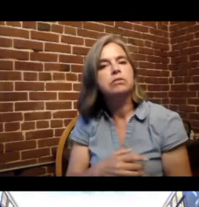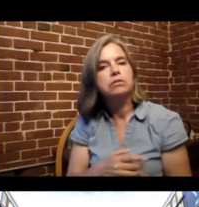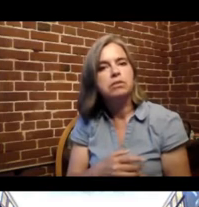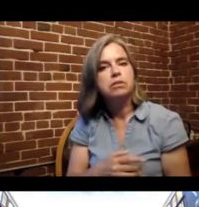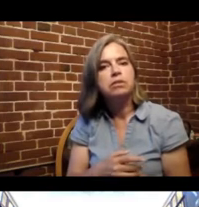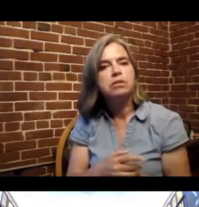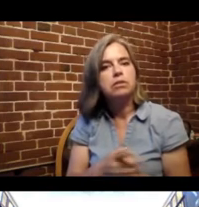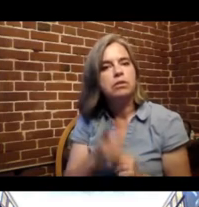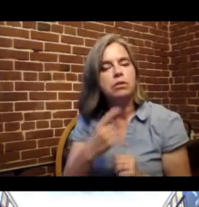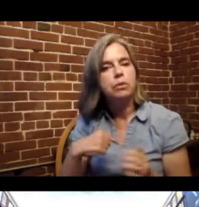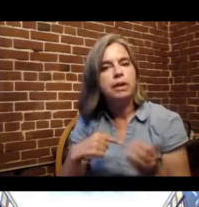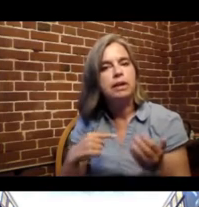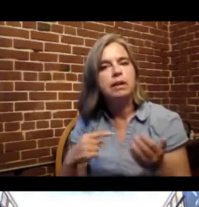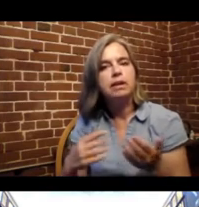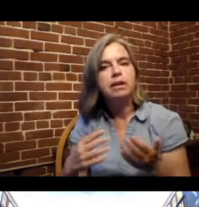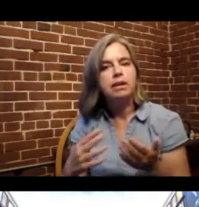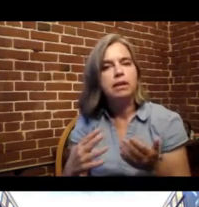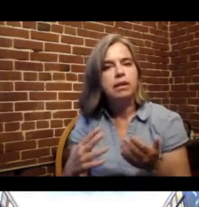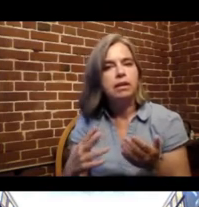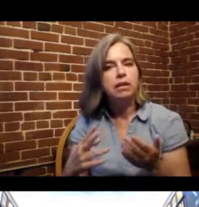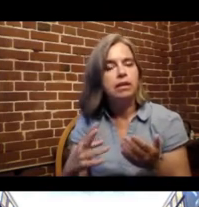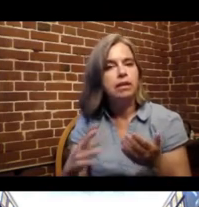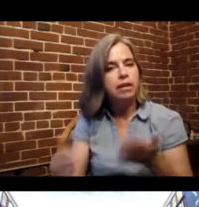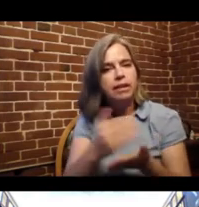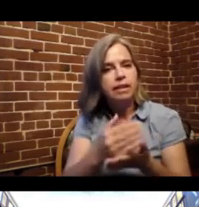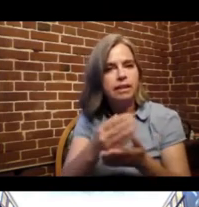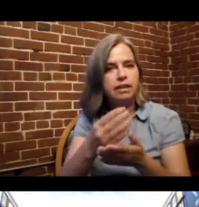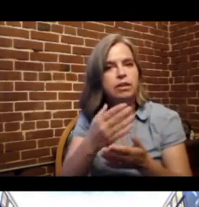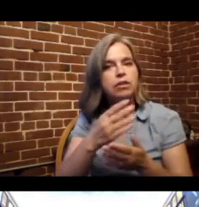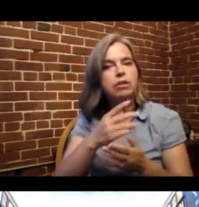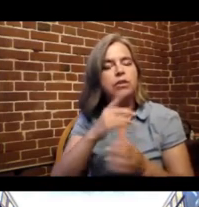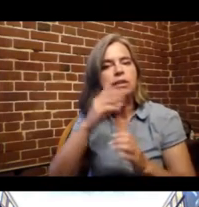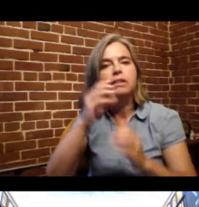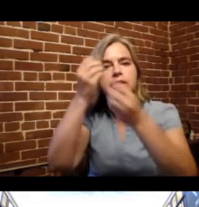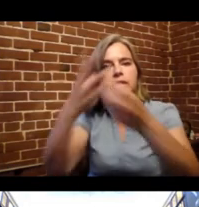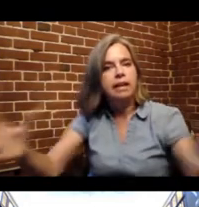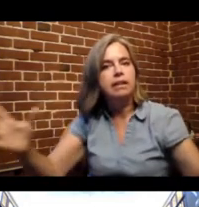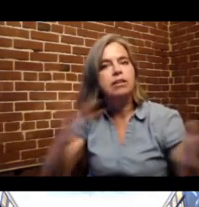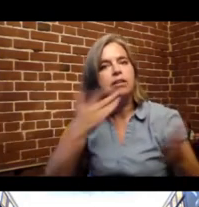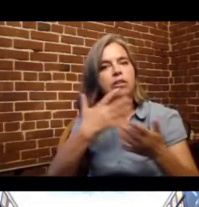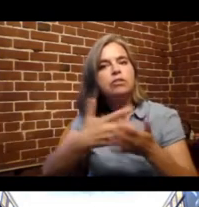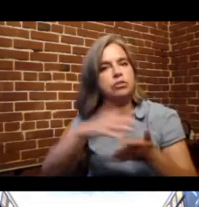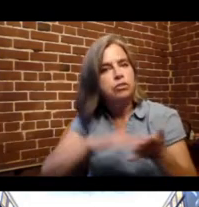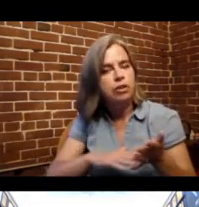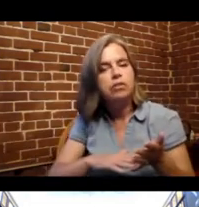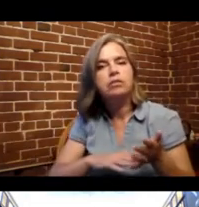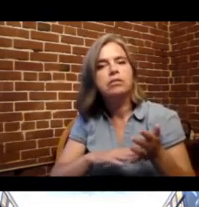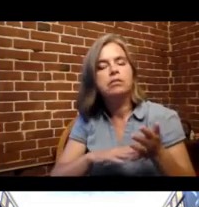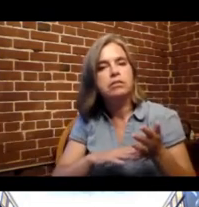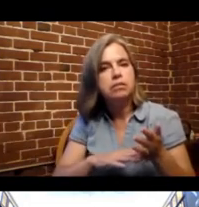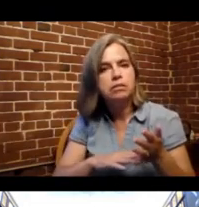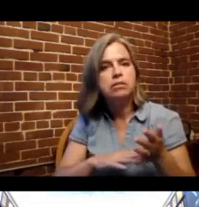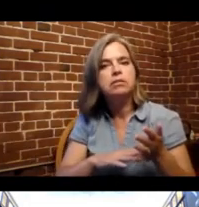lot of real data on climate change and, all of those colorful bar charts and different wonderful